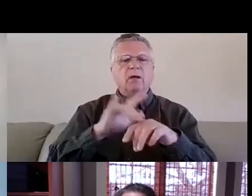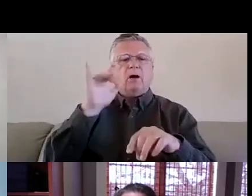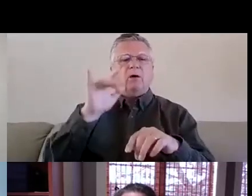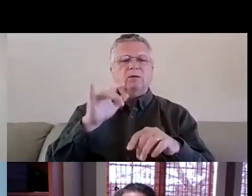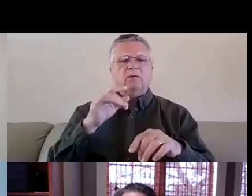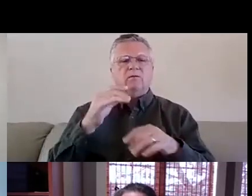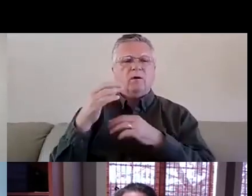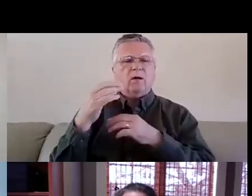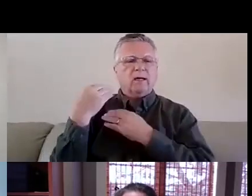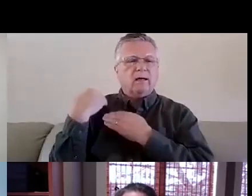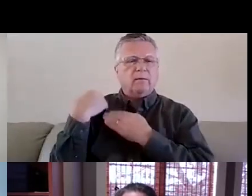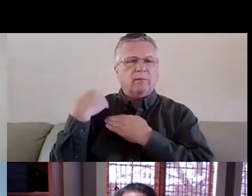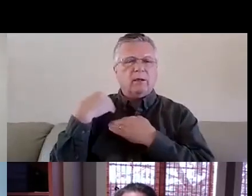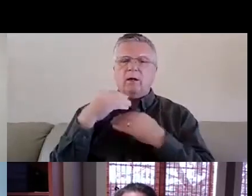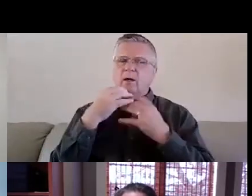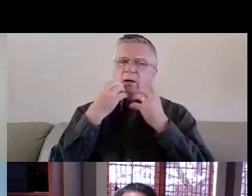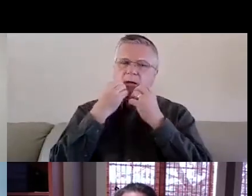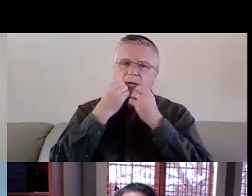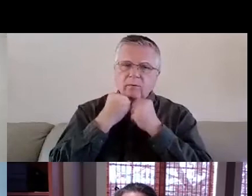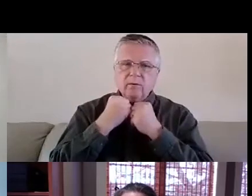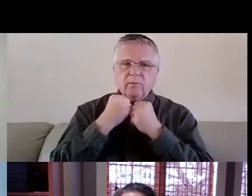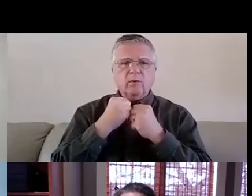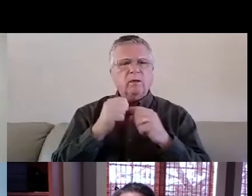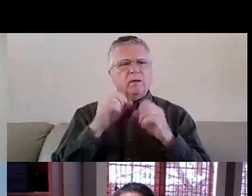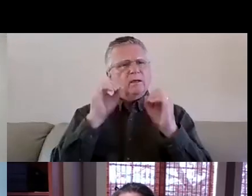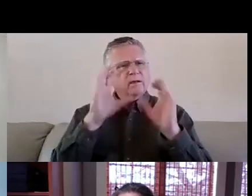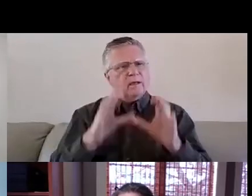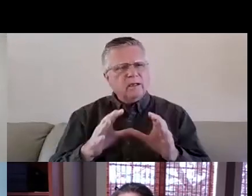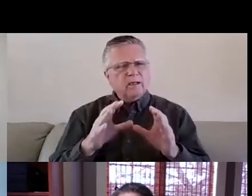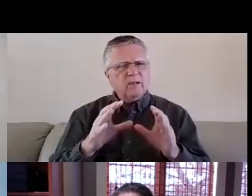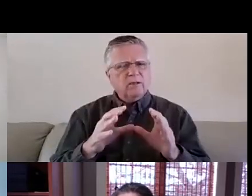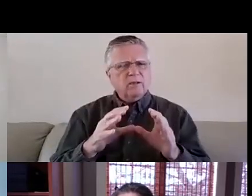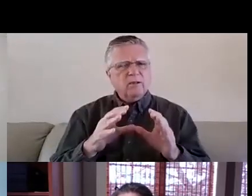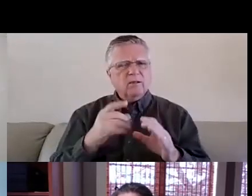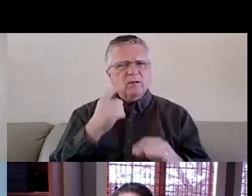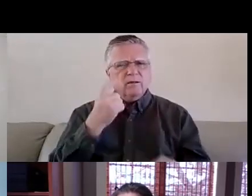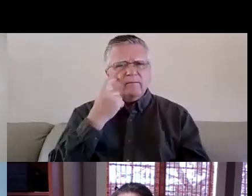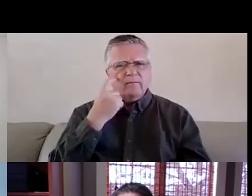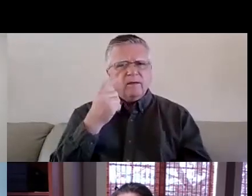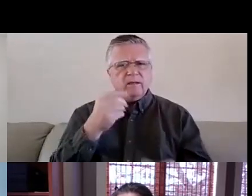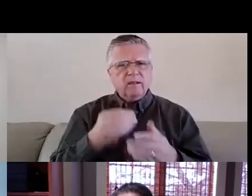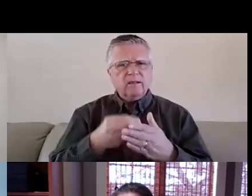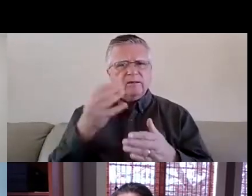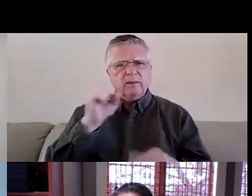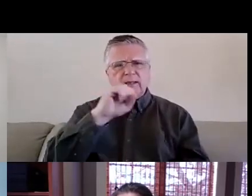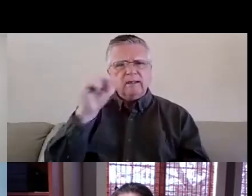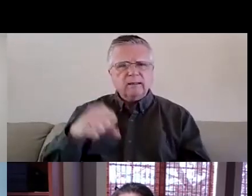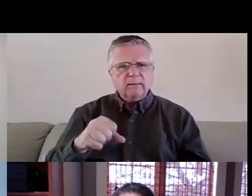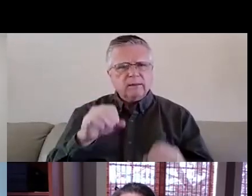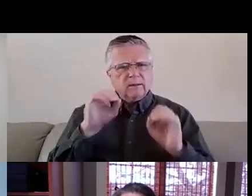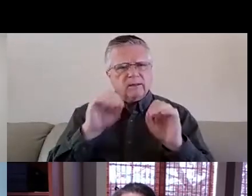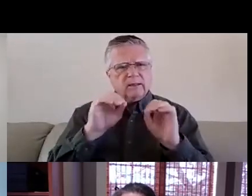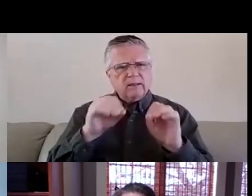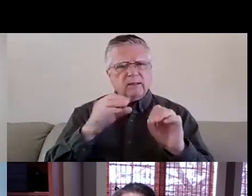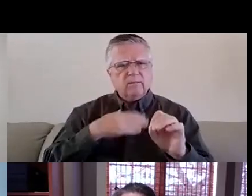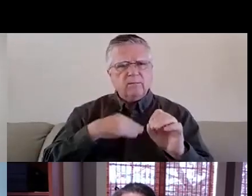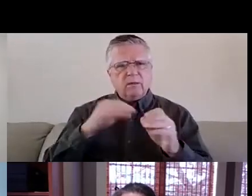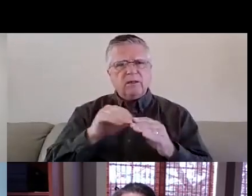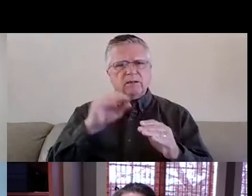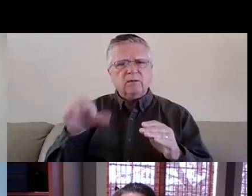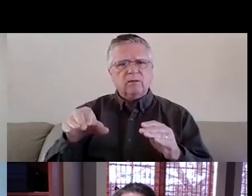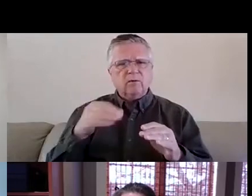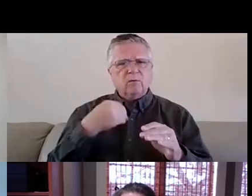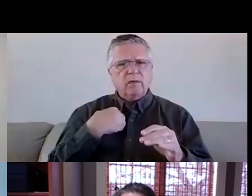it's incredibly important as a teacher with, you know, I've just spent a semester teaching my students remotely. I have a